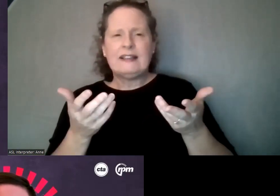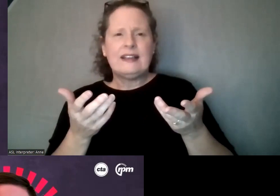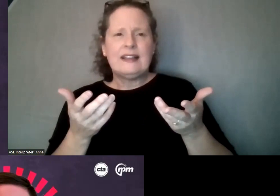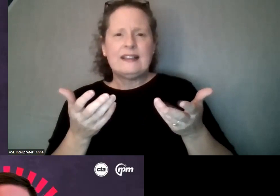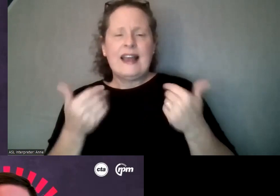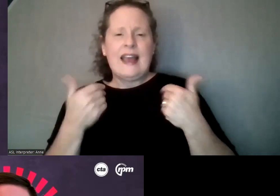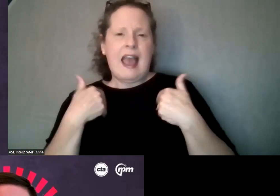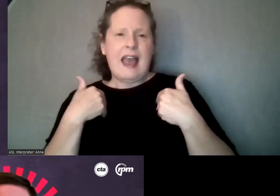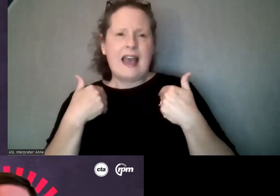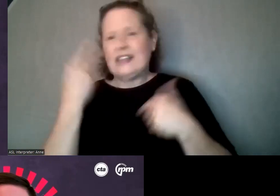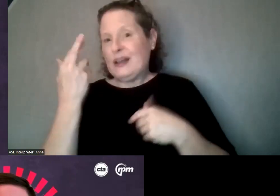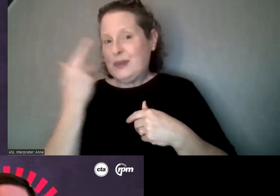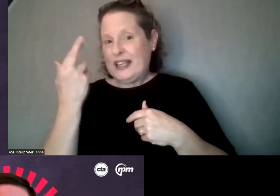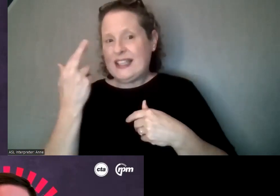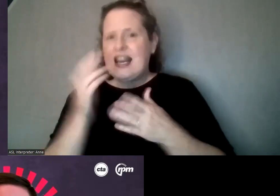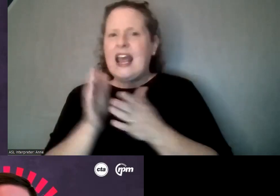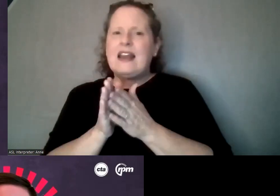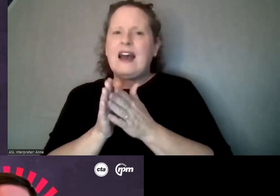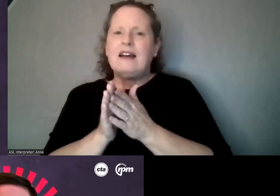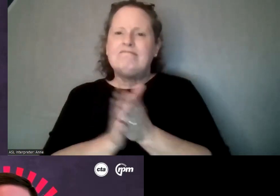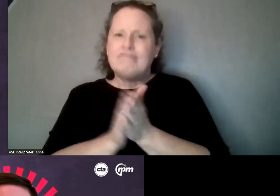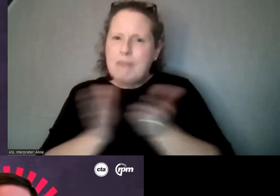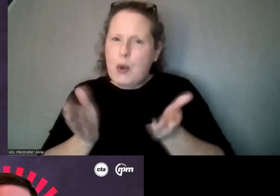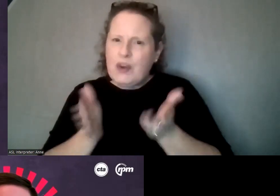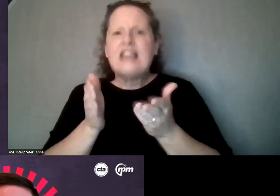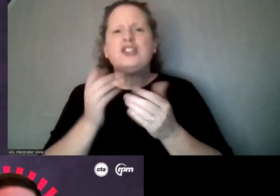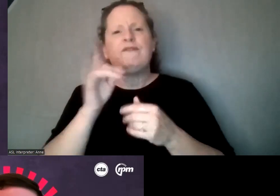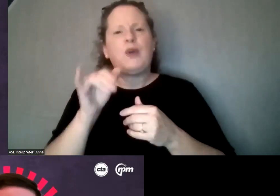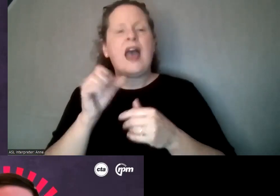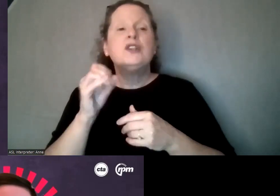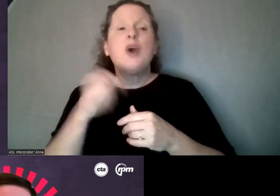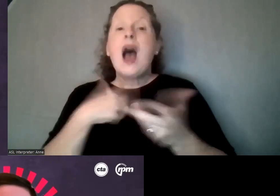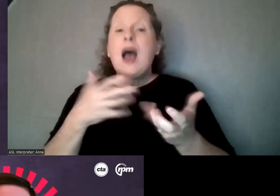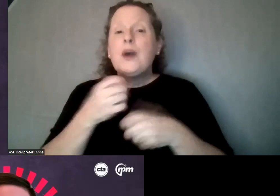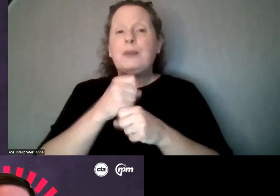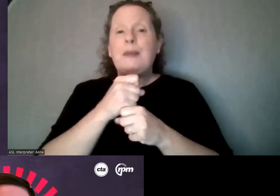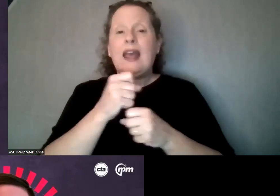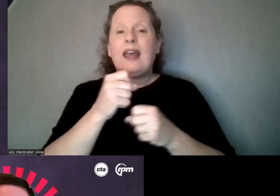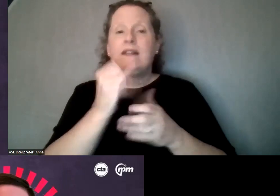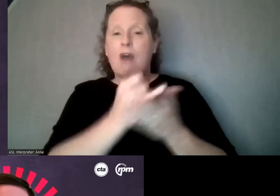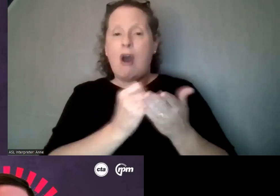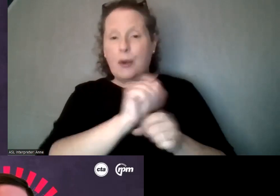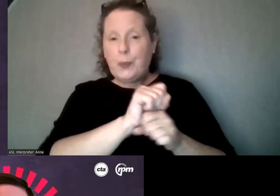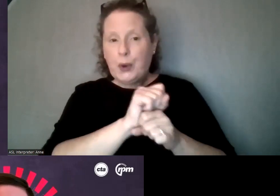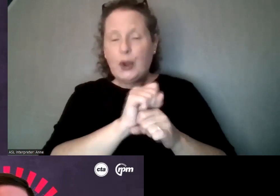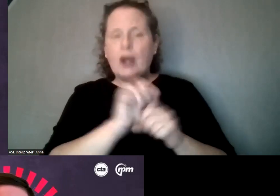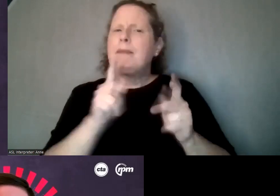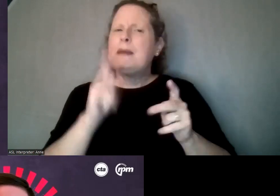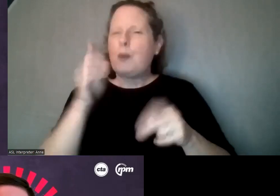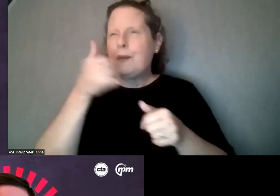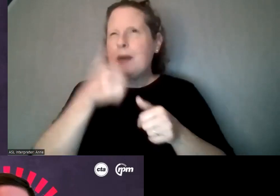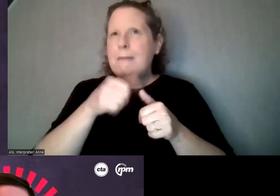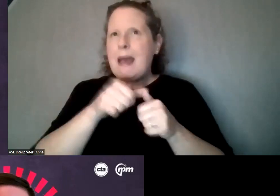has a reason and a motivation. So, but it's, I wanted to make the piece that people will remember about